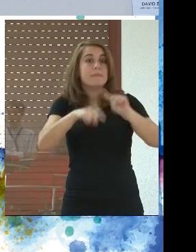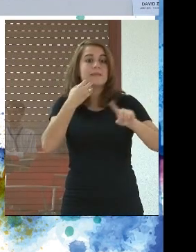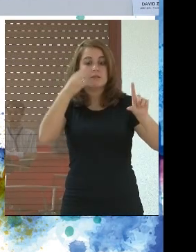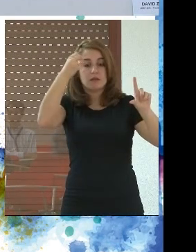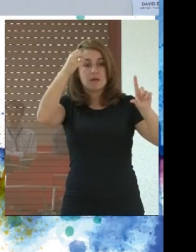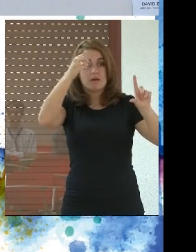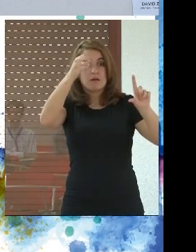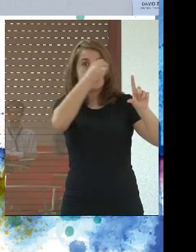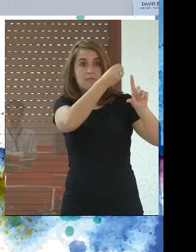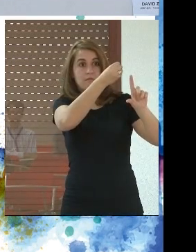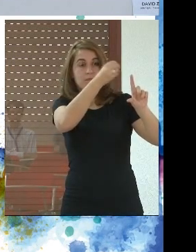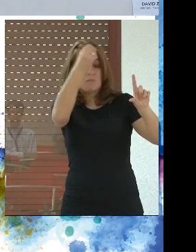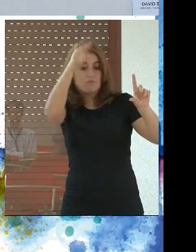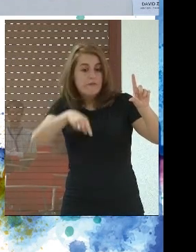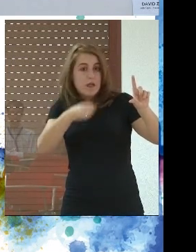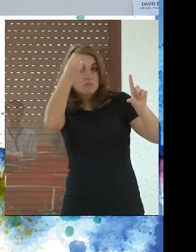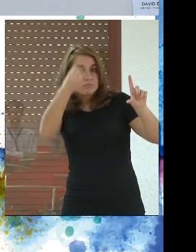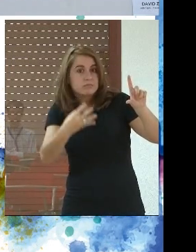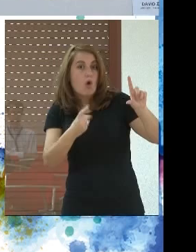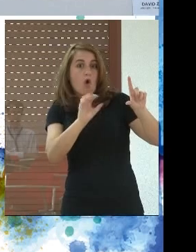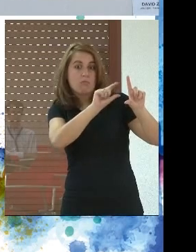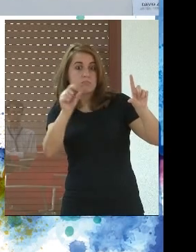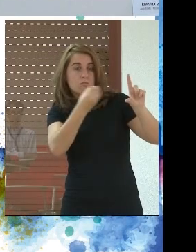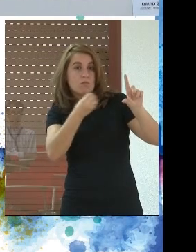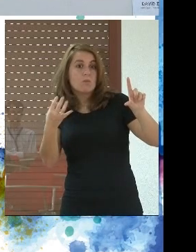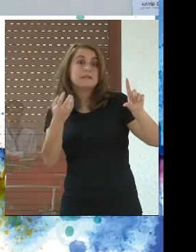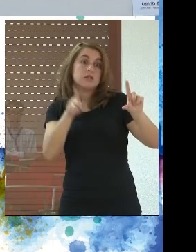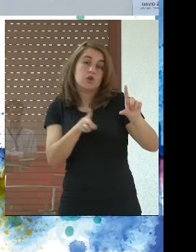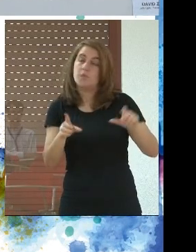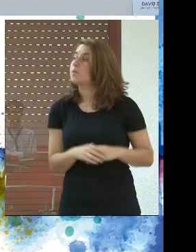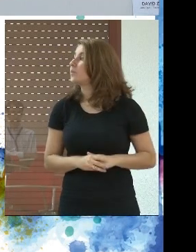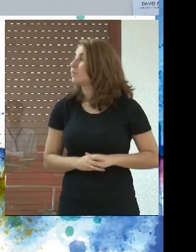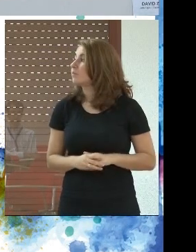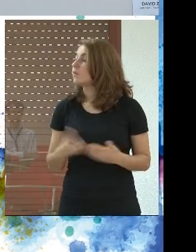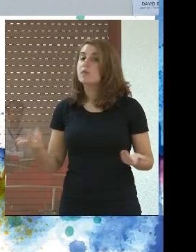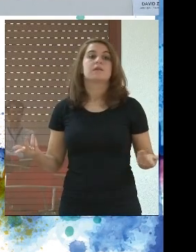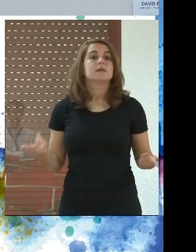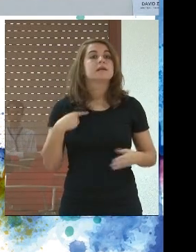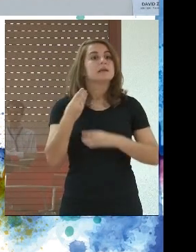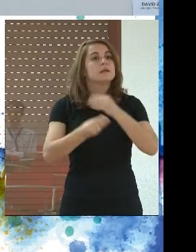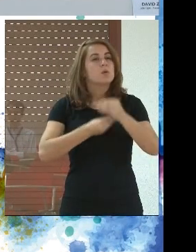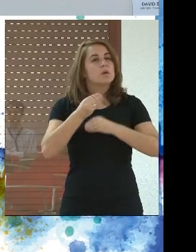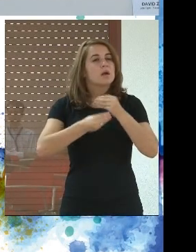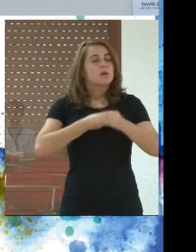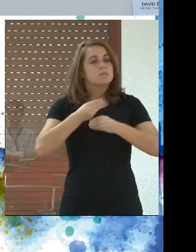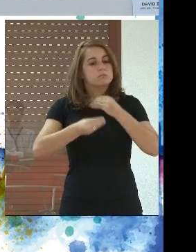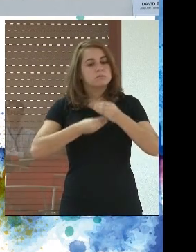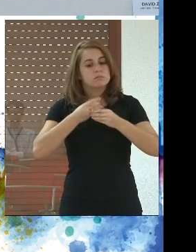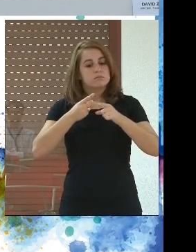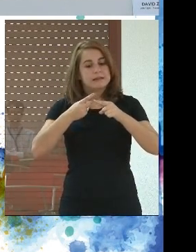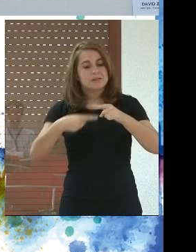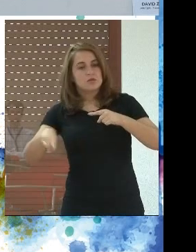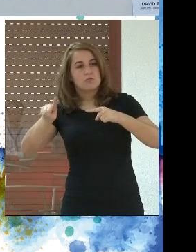360, or whether the column is precisely this or not. For this, we